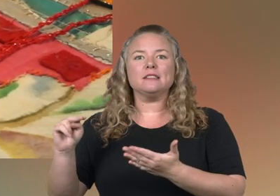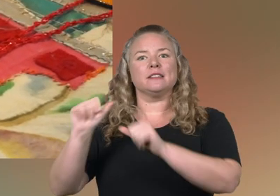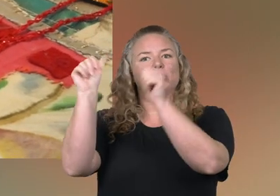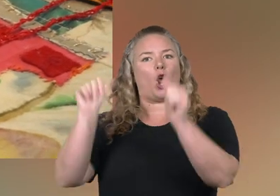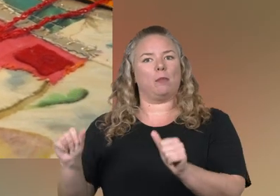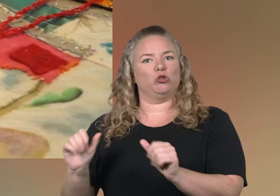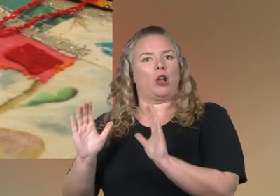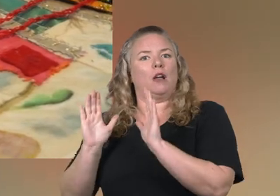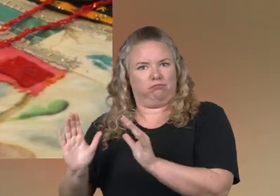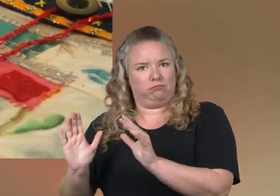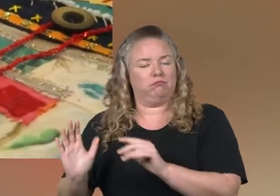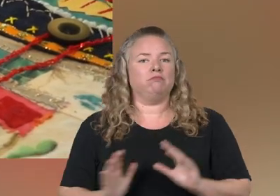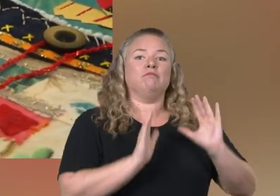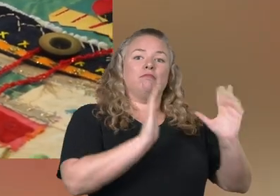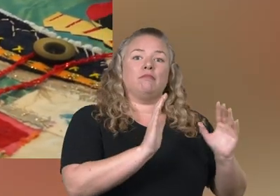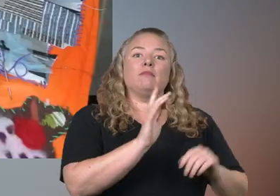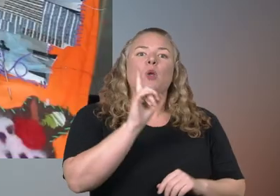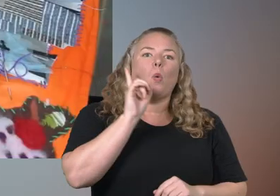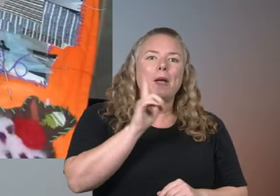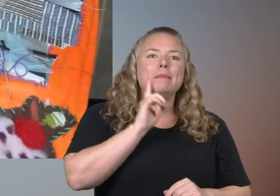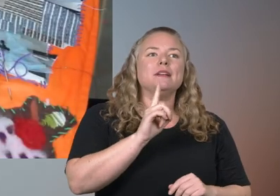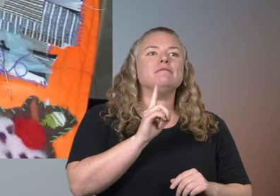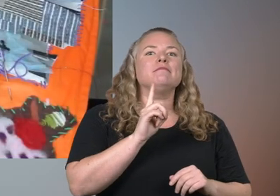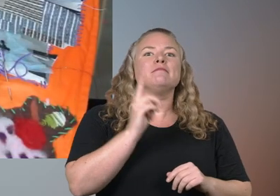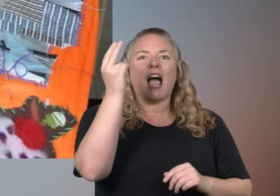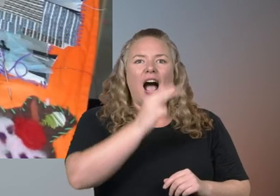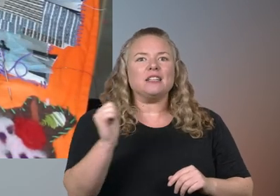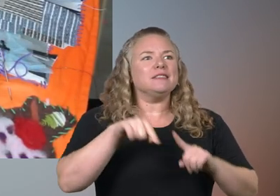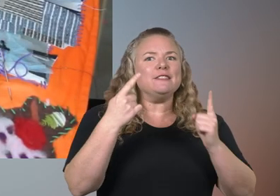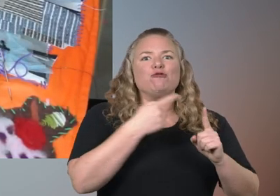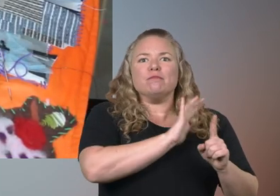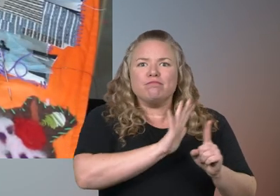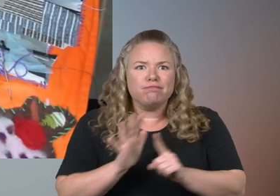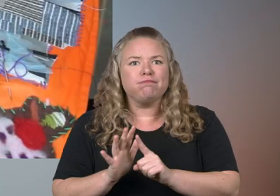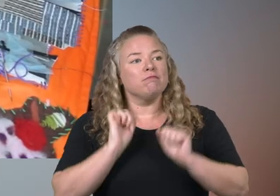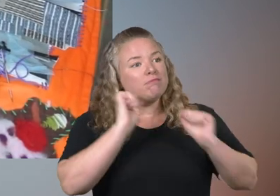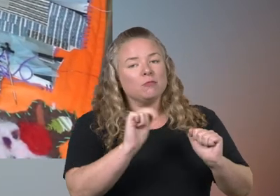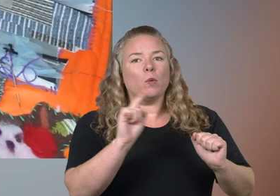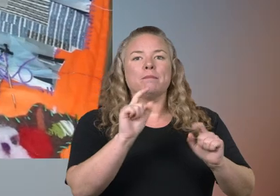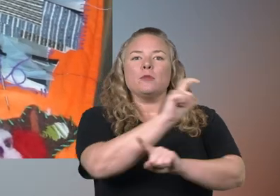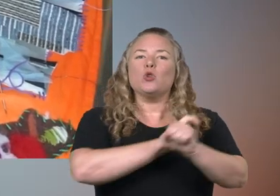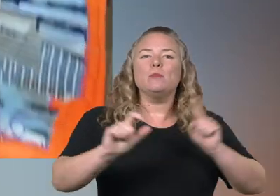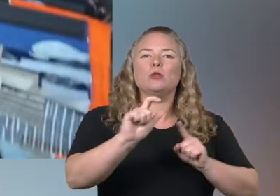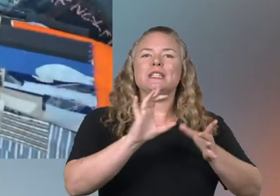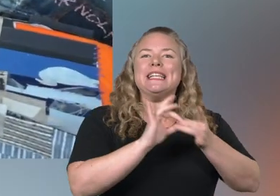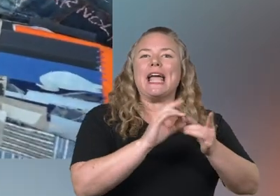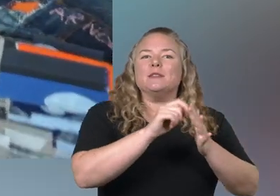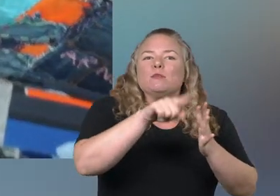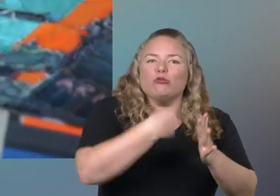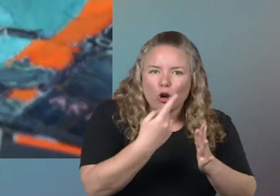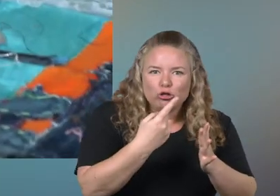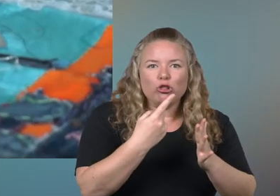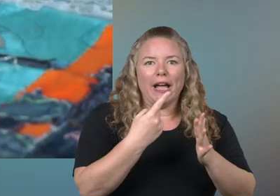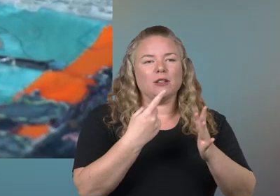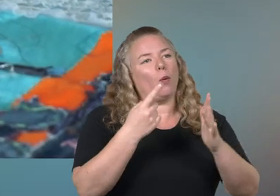sculpture, and women and artists of colour do community engagement projects, maybe